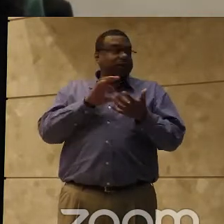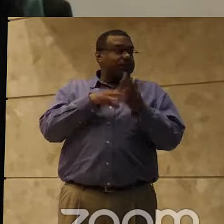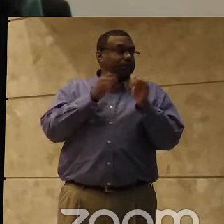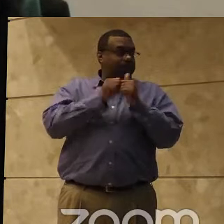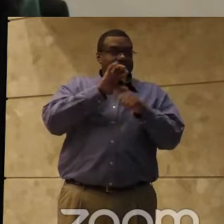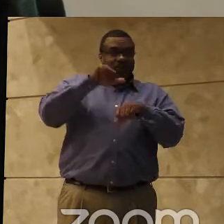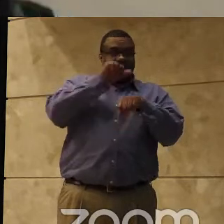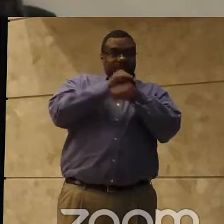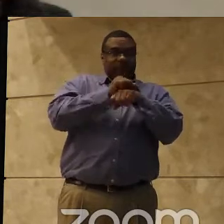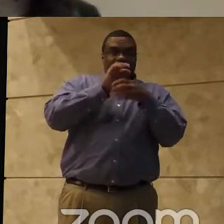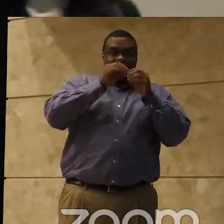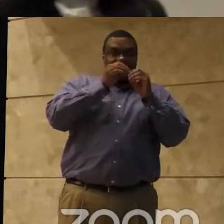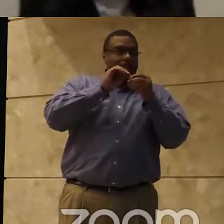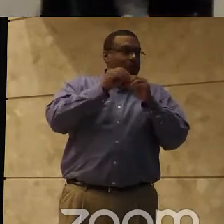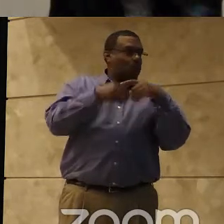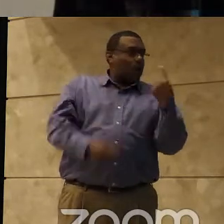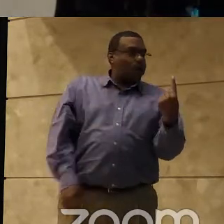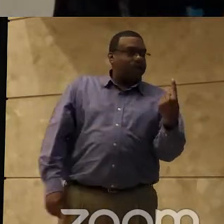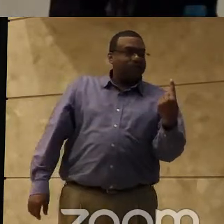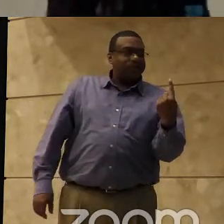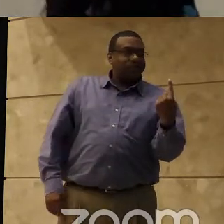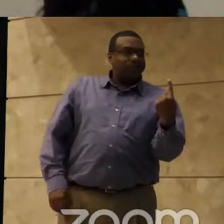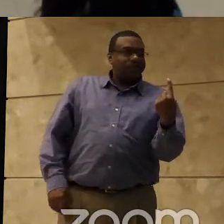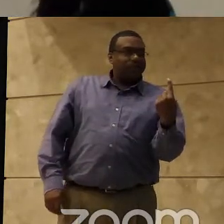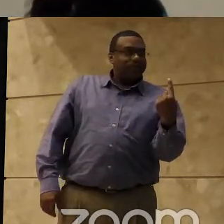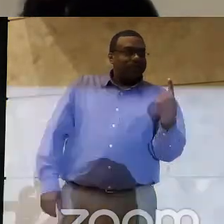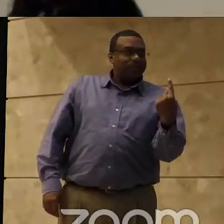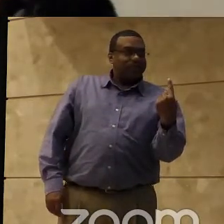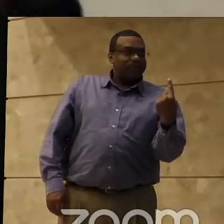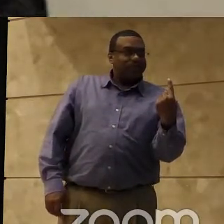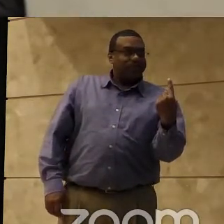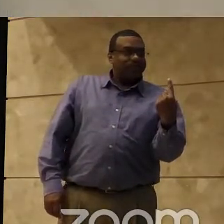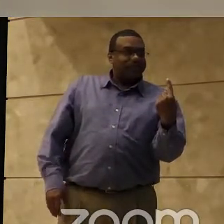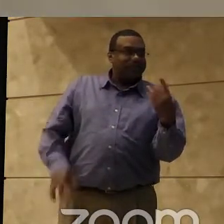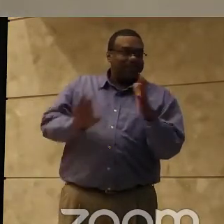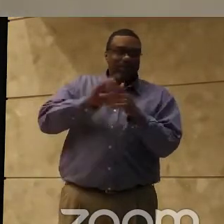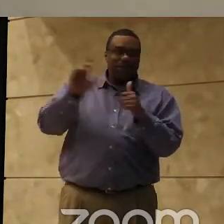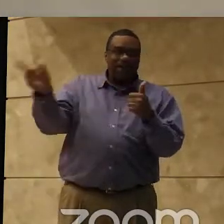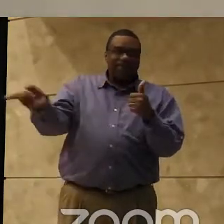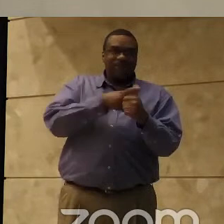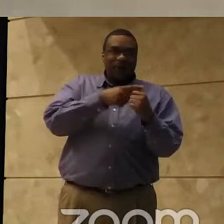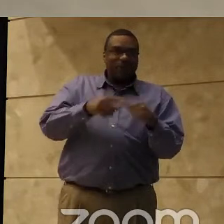are print one for being first.